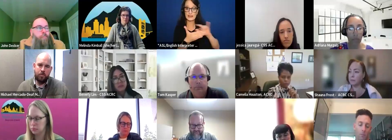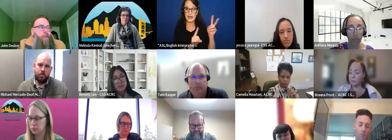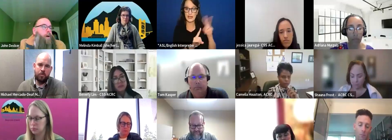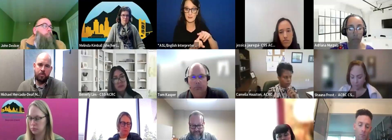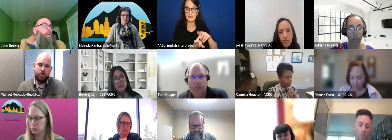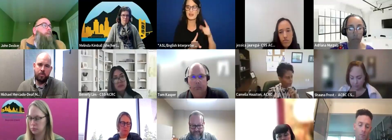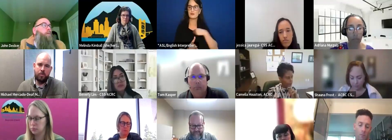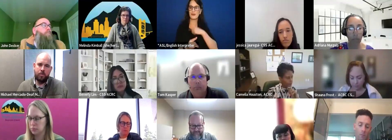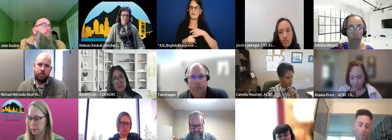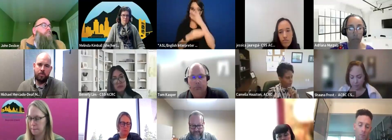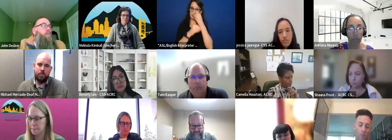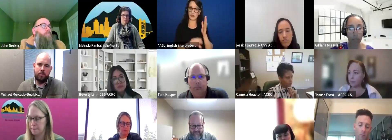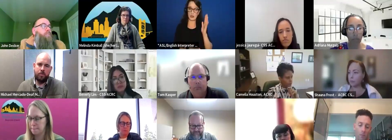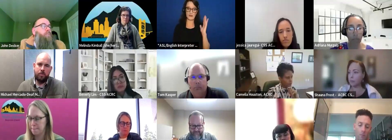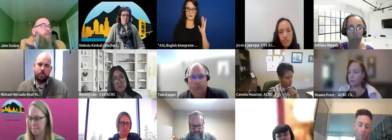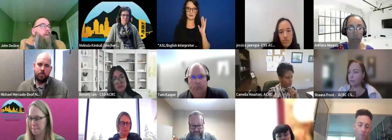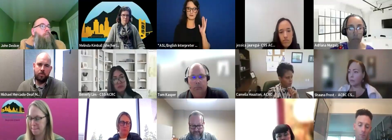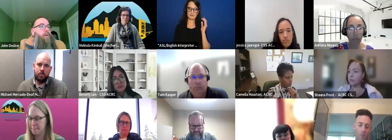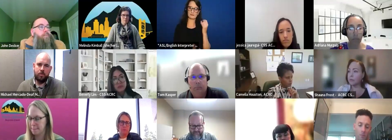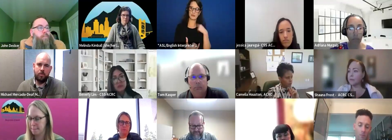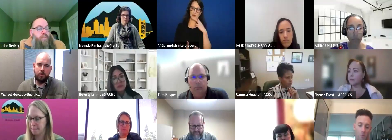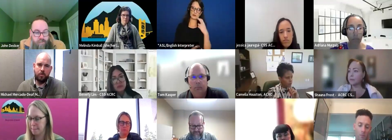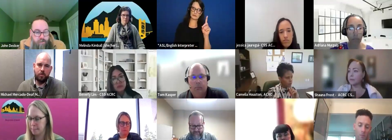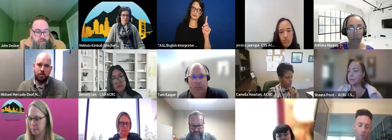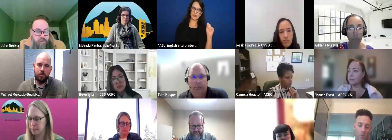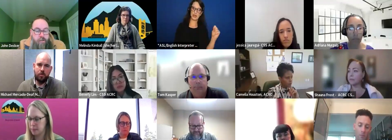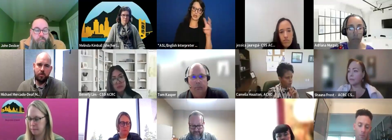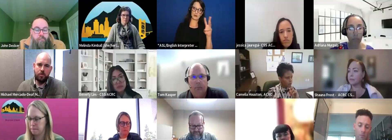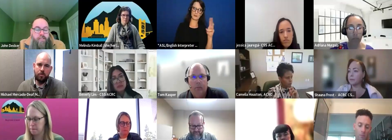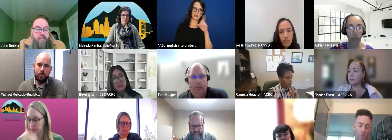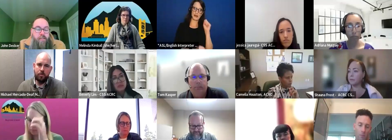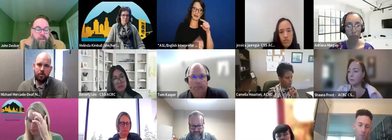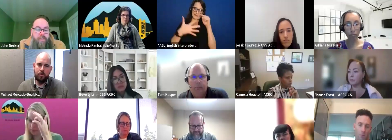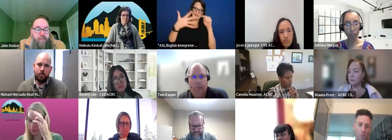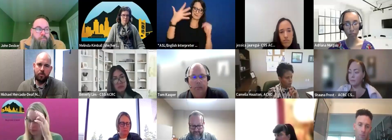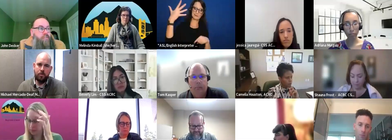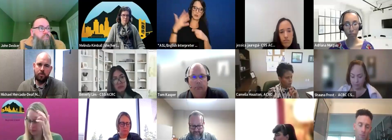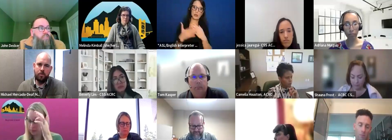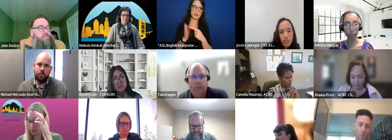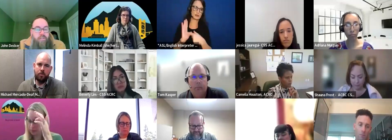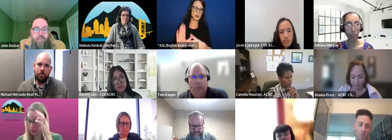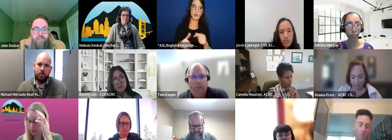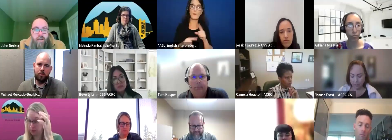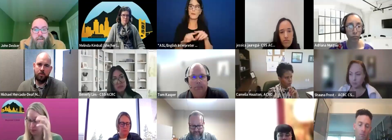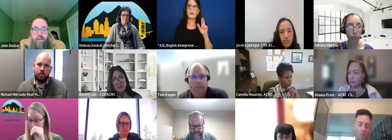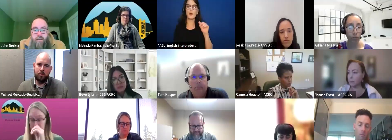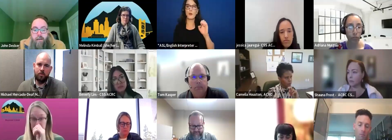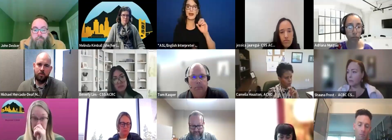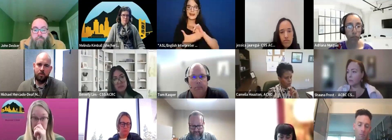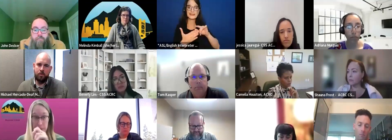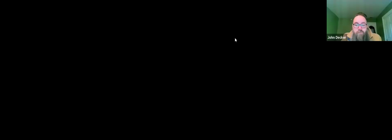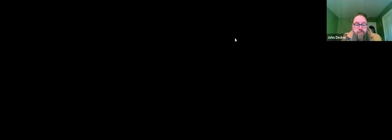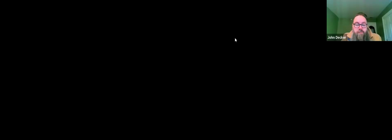that, and I'm going to go to DDS's website so I can kind of outline some of these materials. But basically, the rate study implementation still is